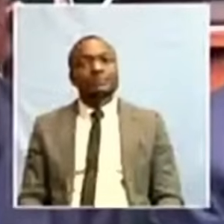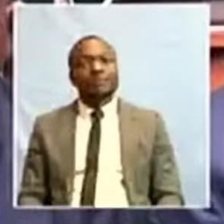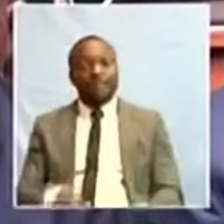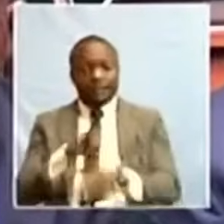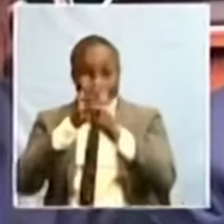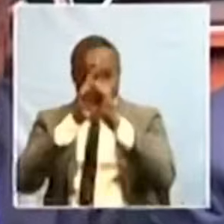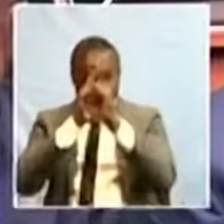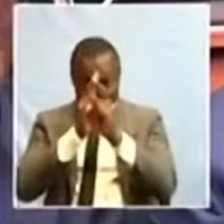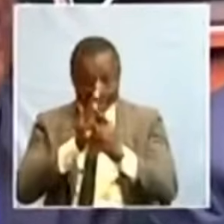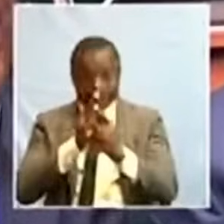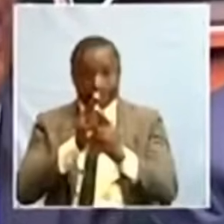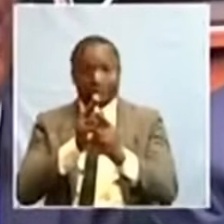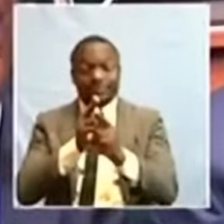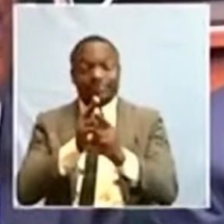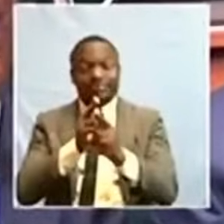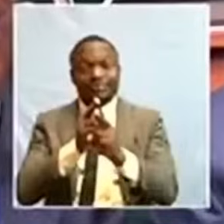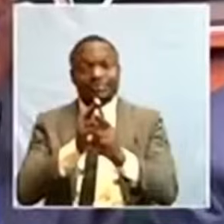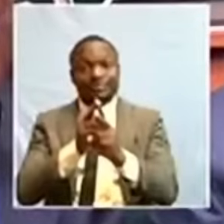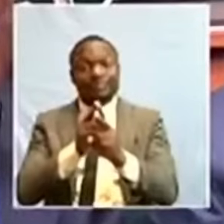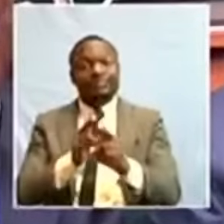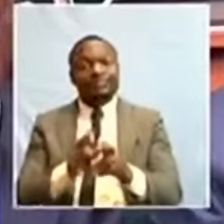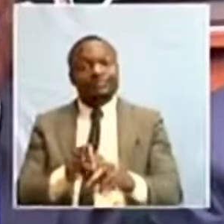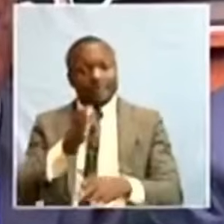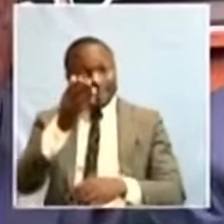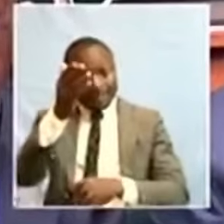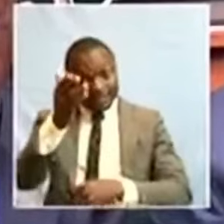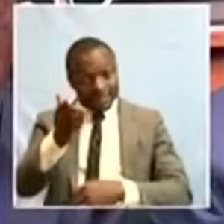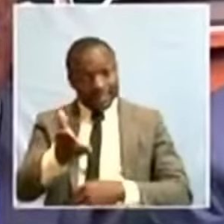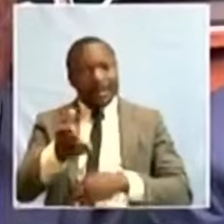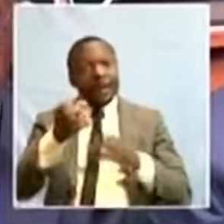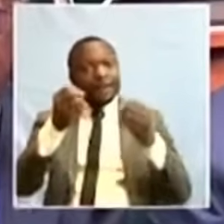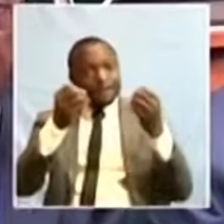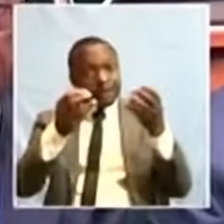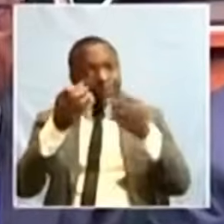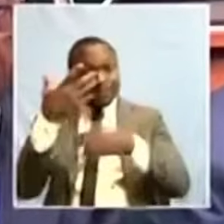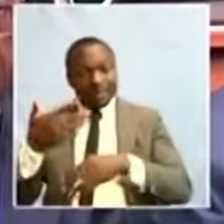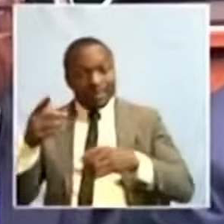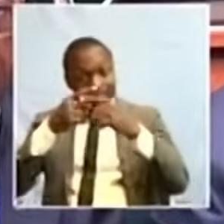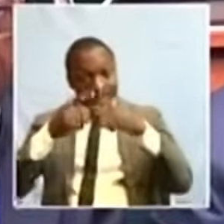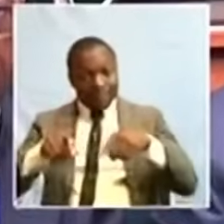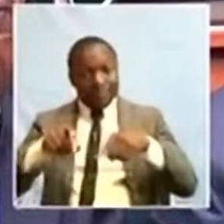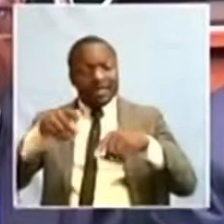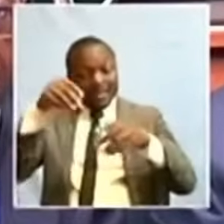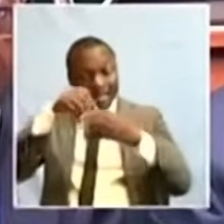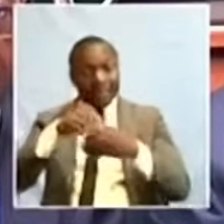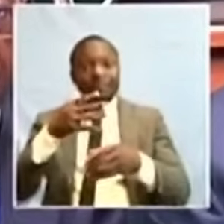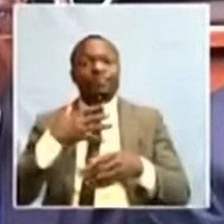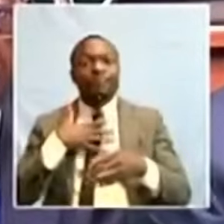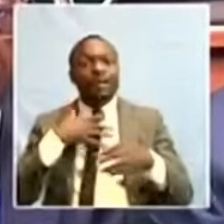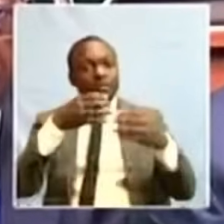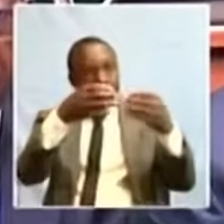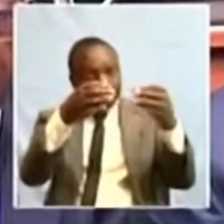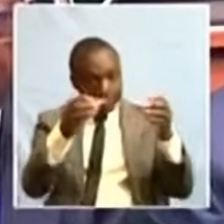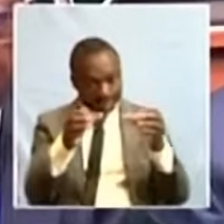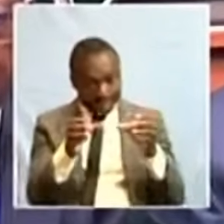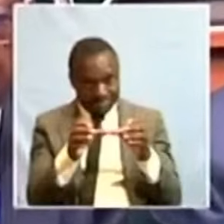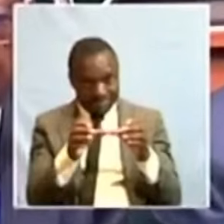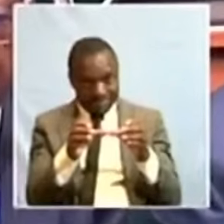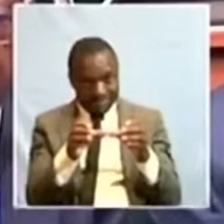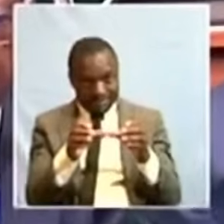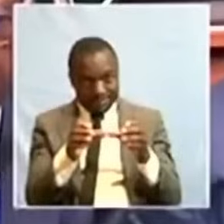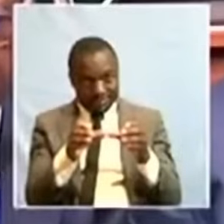Your Honor, there is a lot of things which are happening in my constituency,